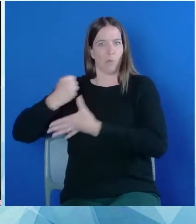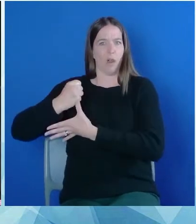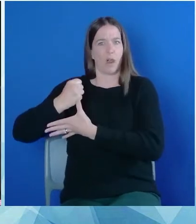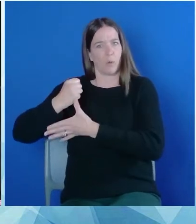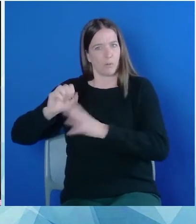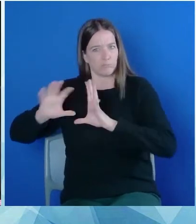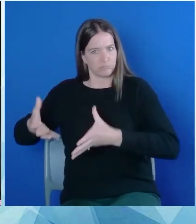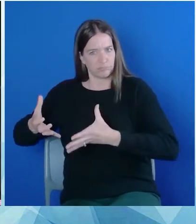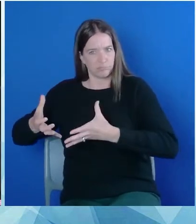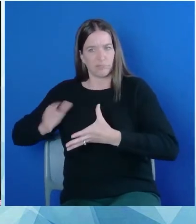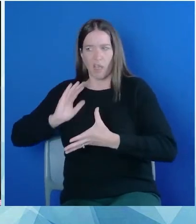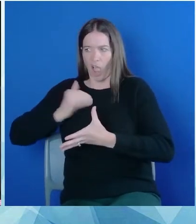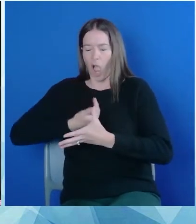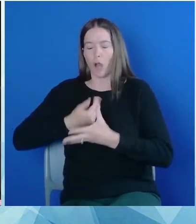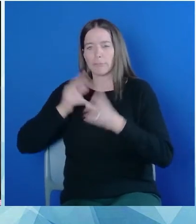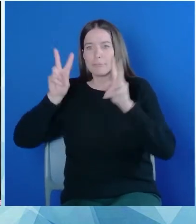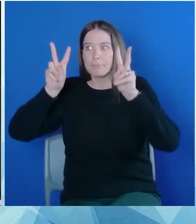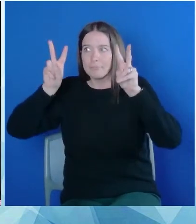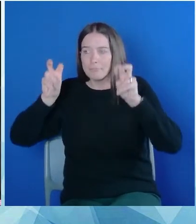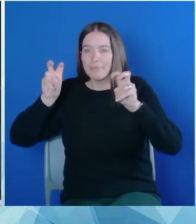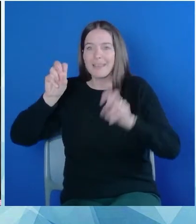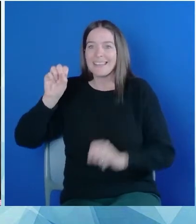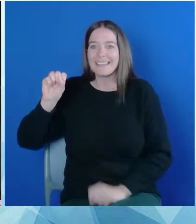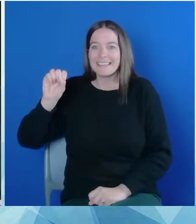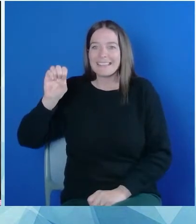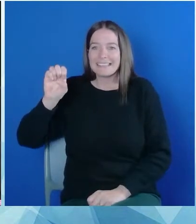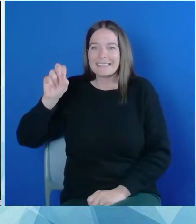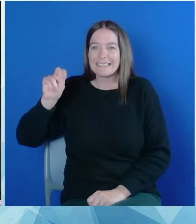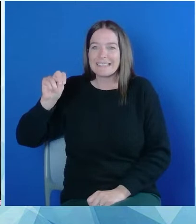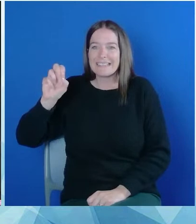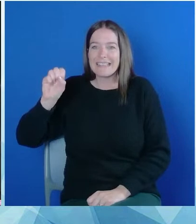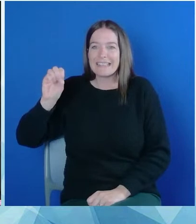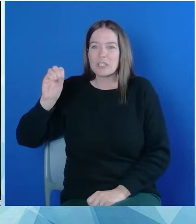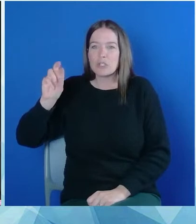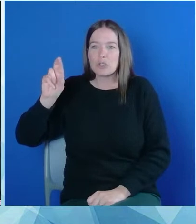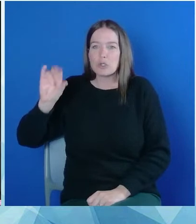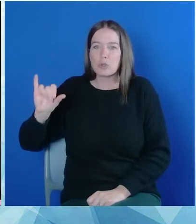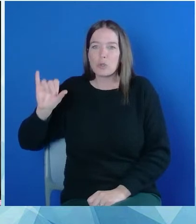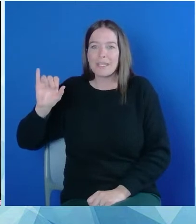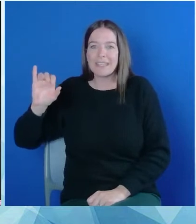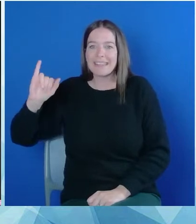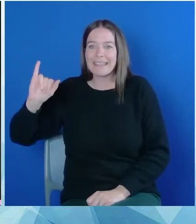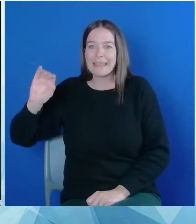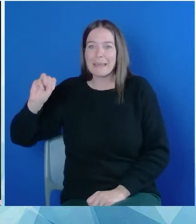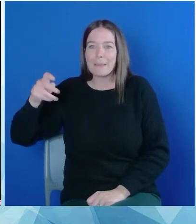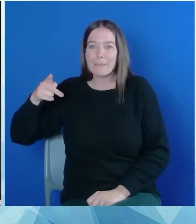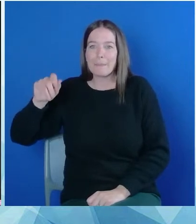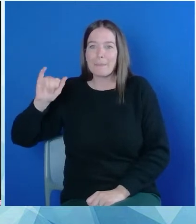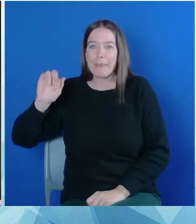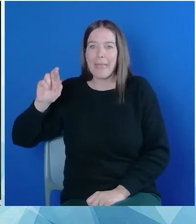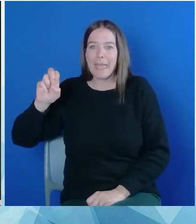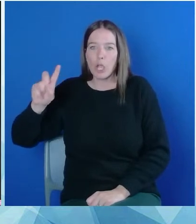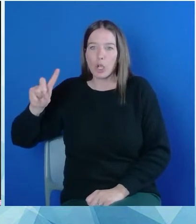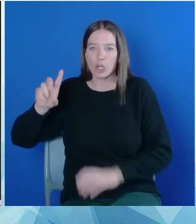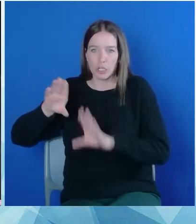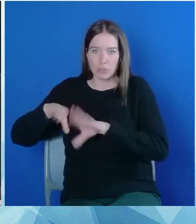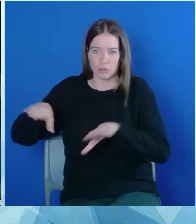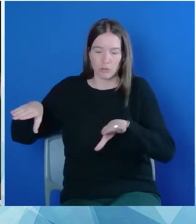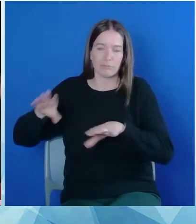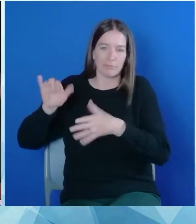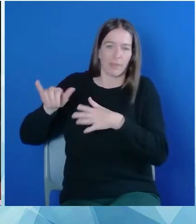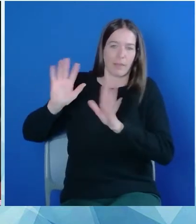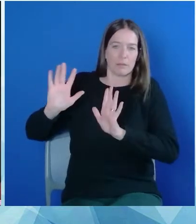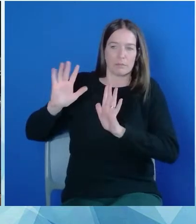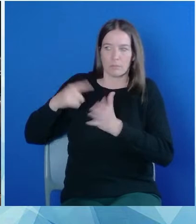Our, quote, sensory impaired children. That is what we do here. Thank you for that information, Colette. You're welcome.